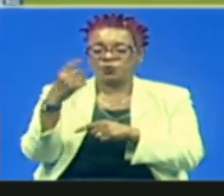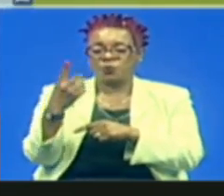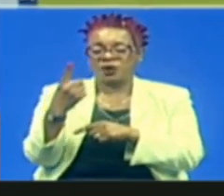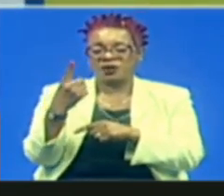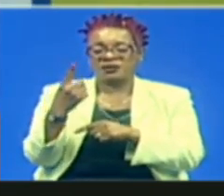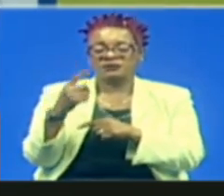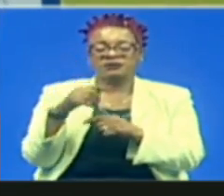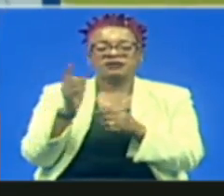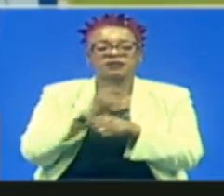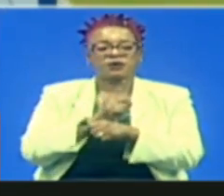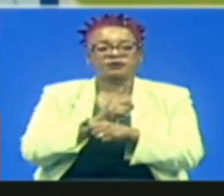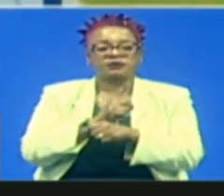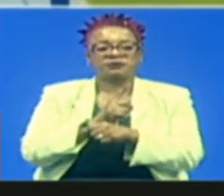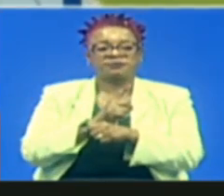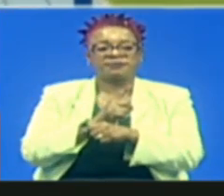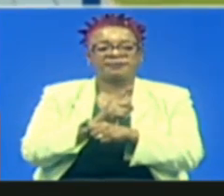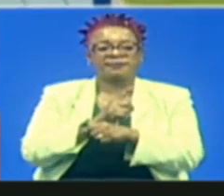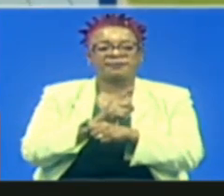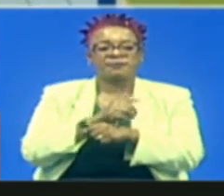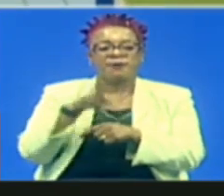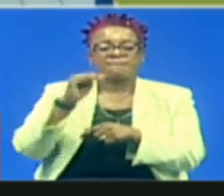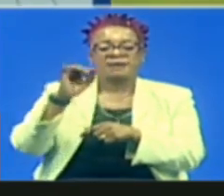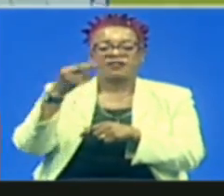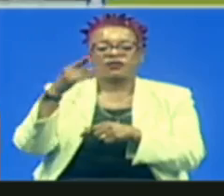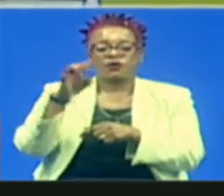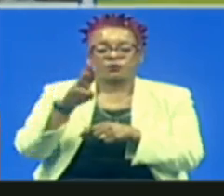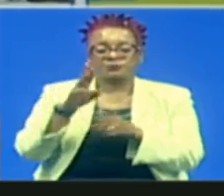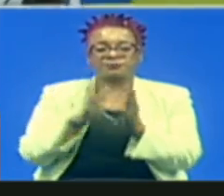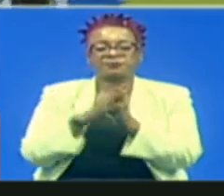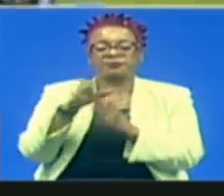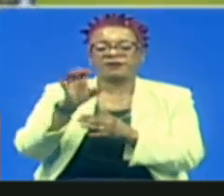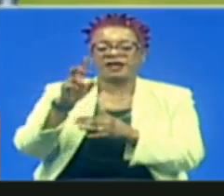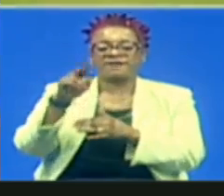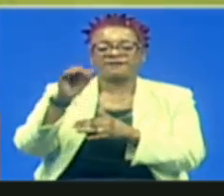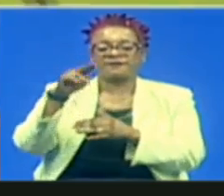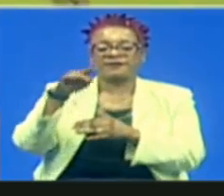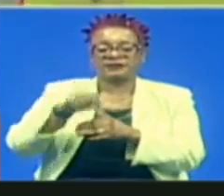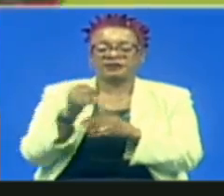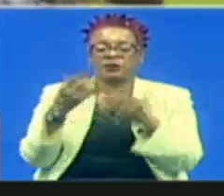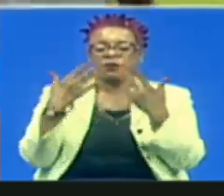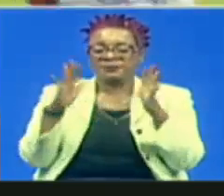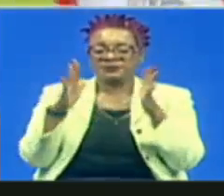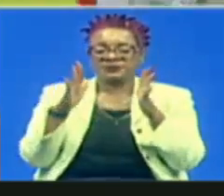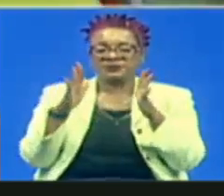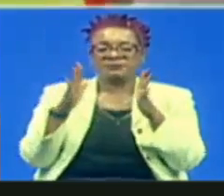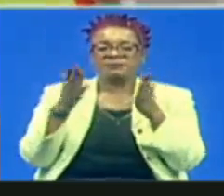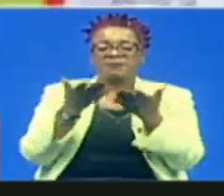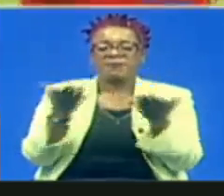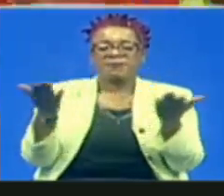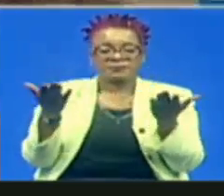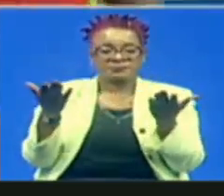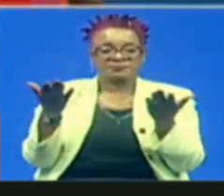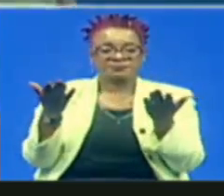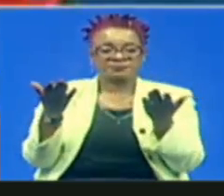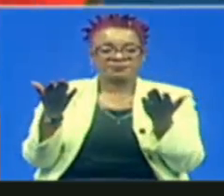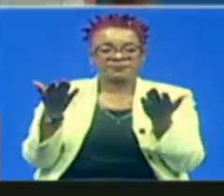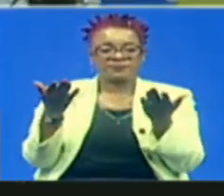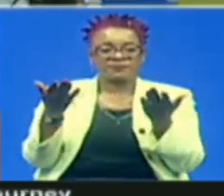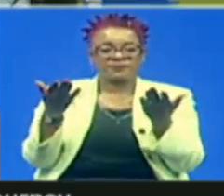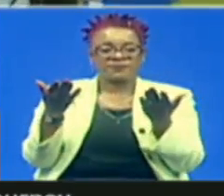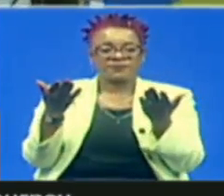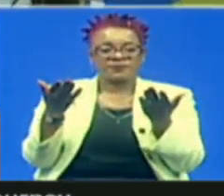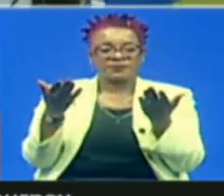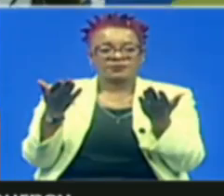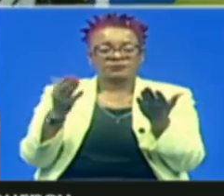seconds. Matthew Kipsang and Evans Kipchumba completed the podium places.